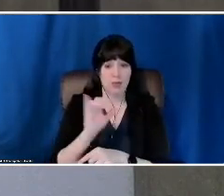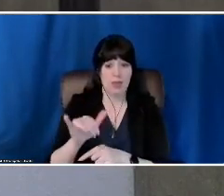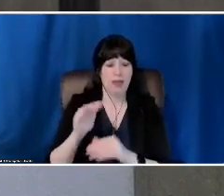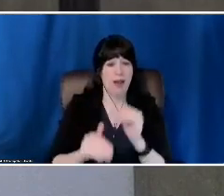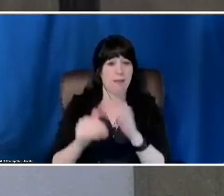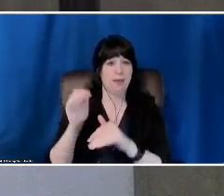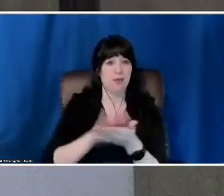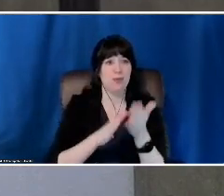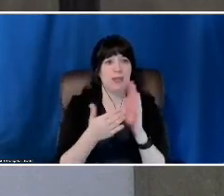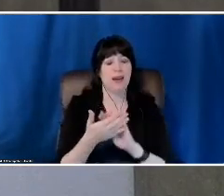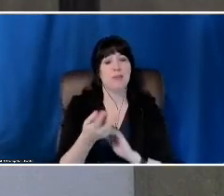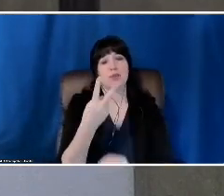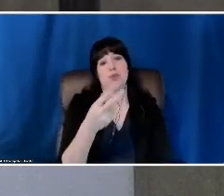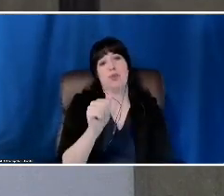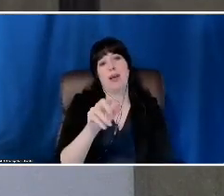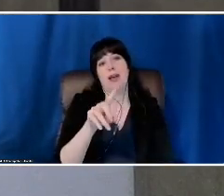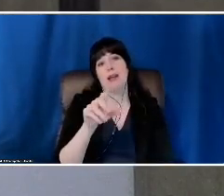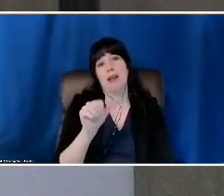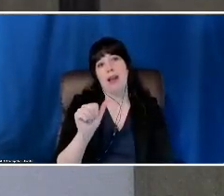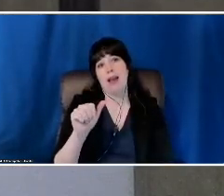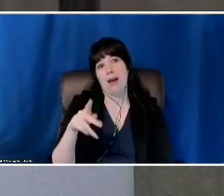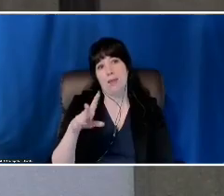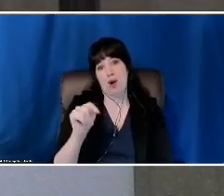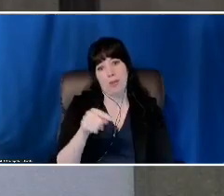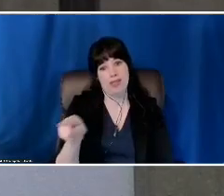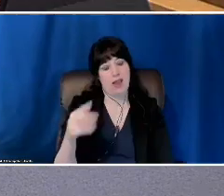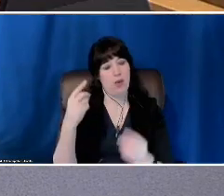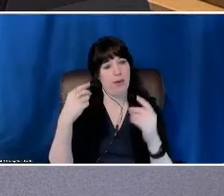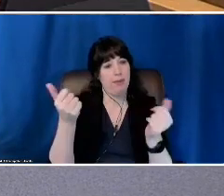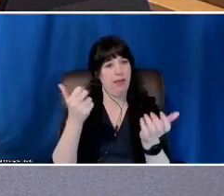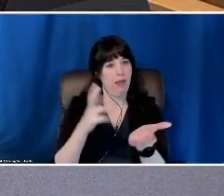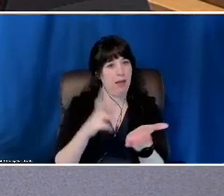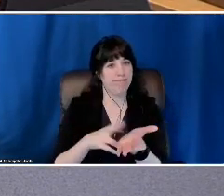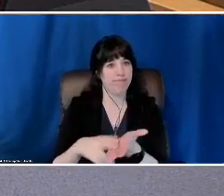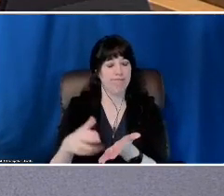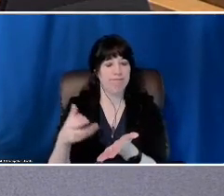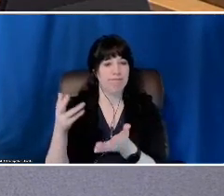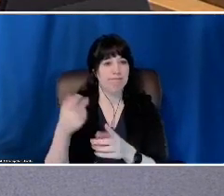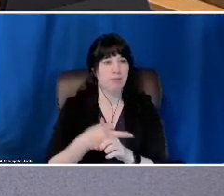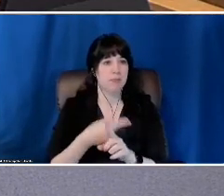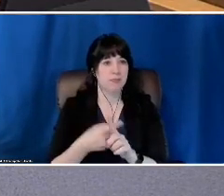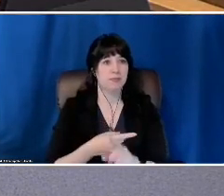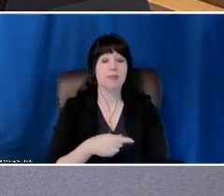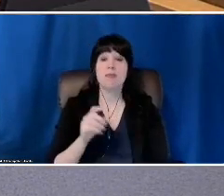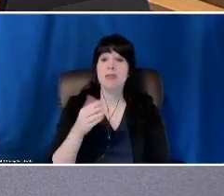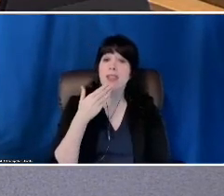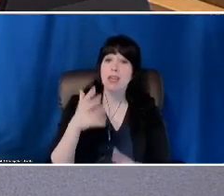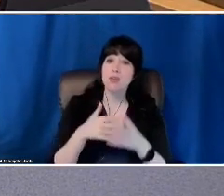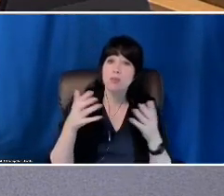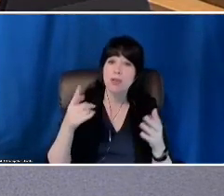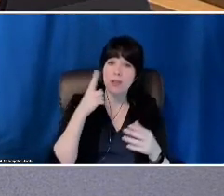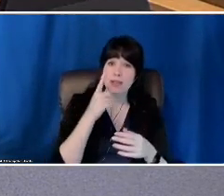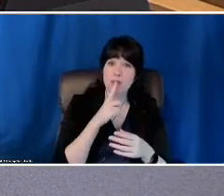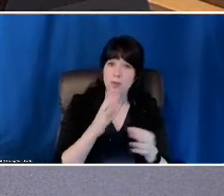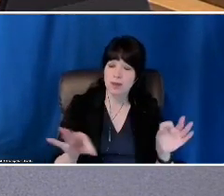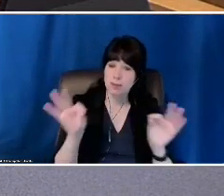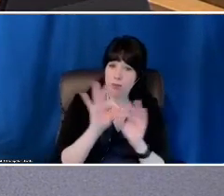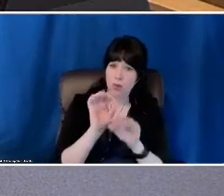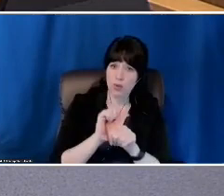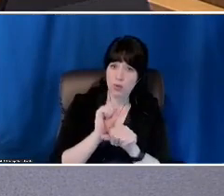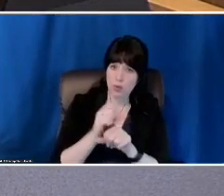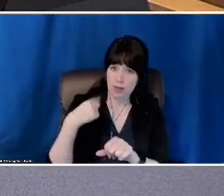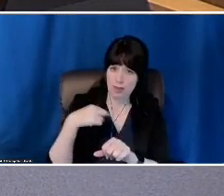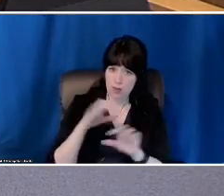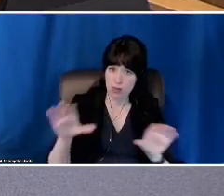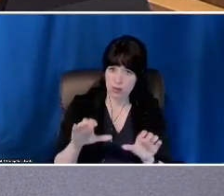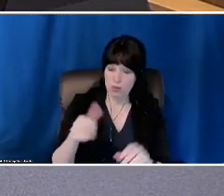ADA apartments, and they were immediately leased up. Thank you so much. I think that's really important important work that we're doing. Any